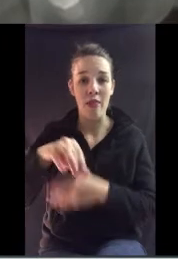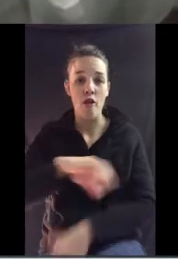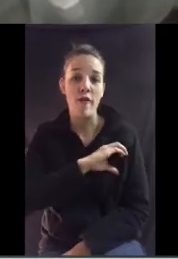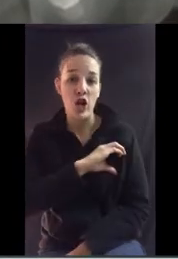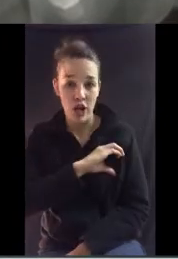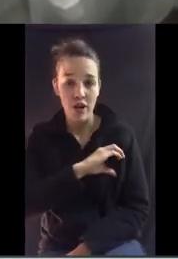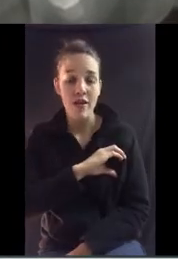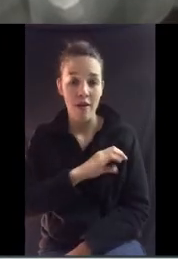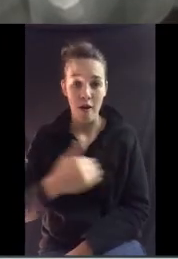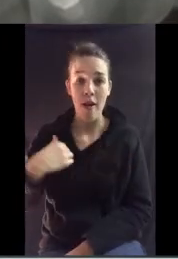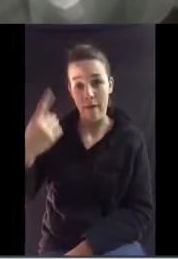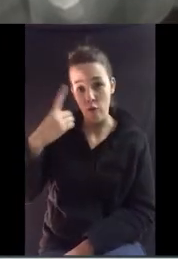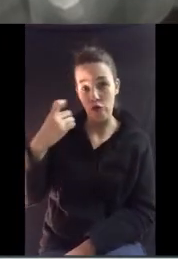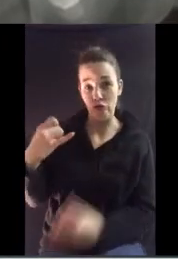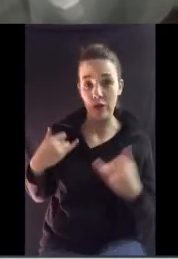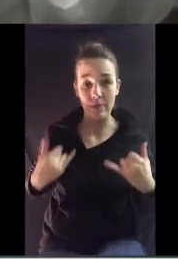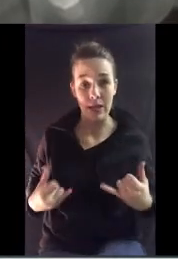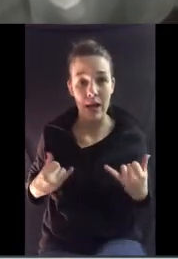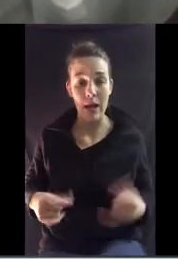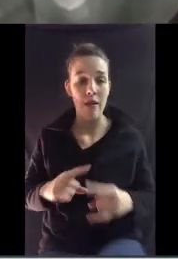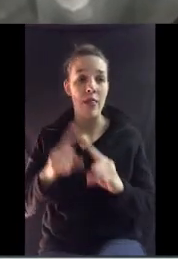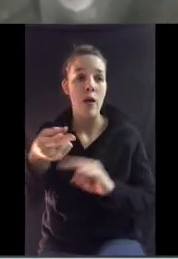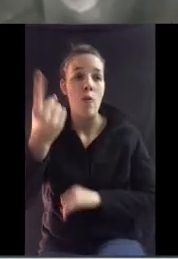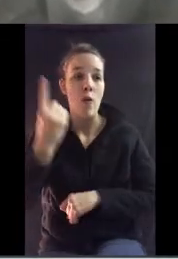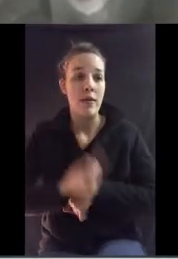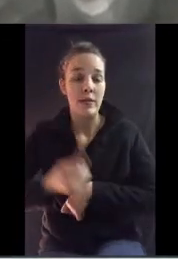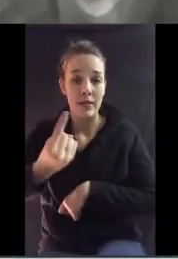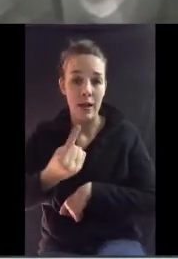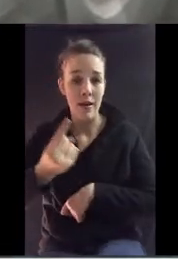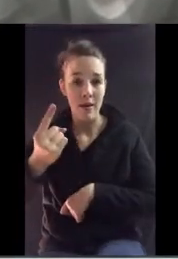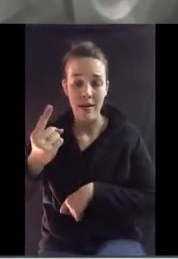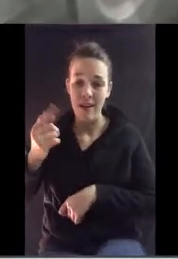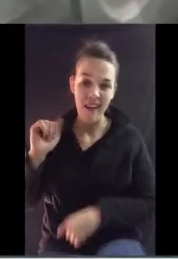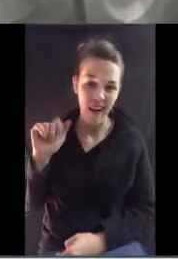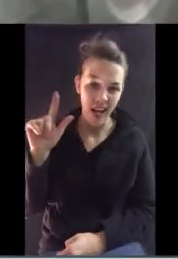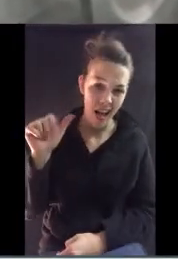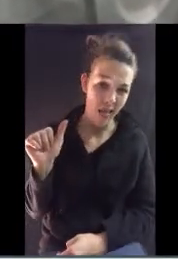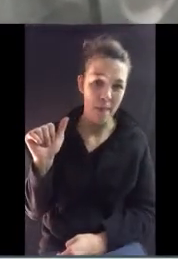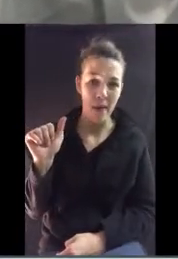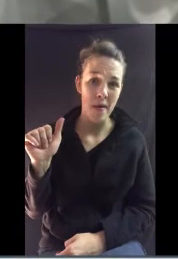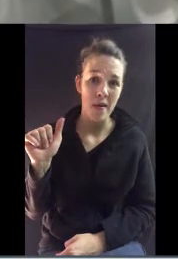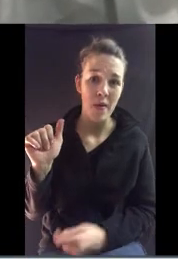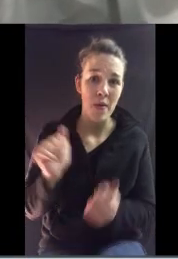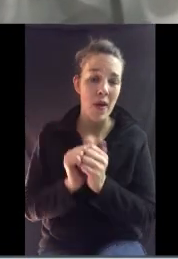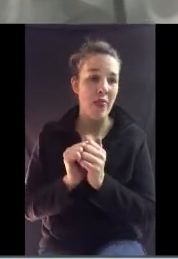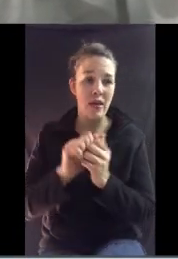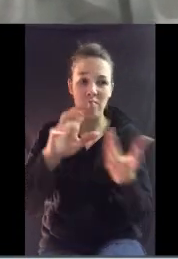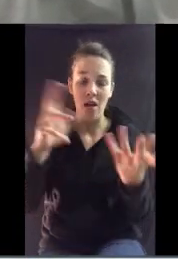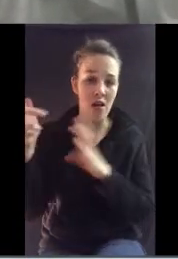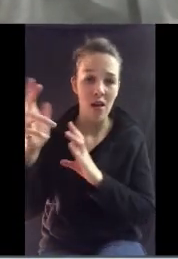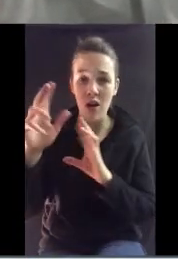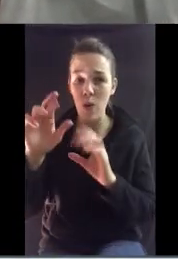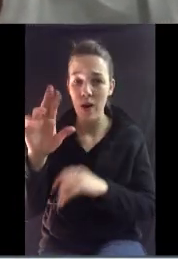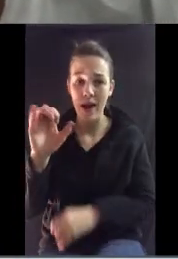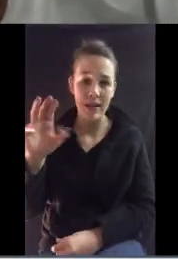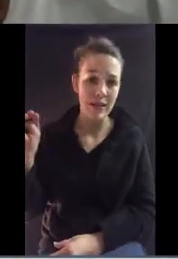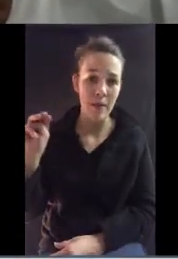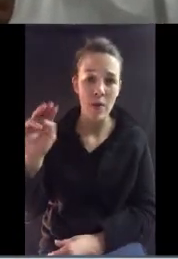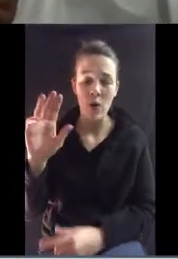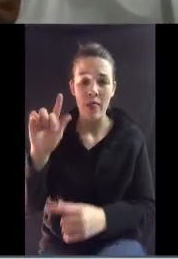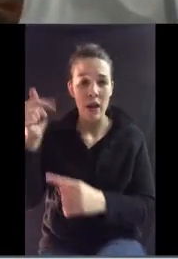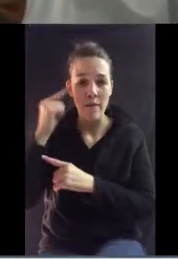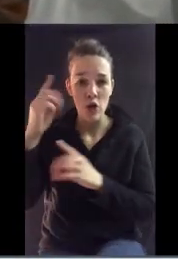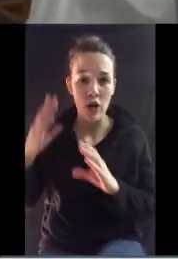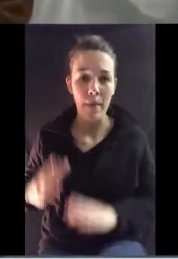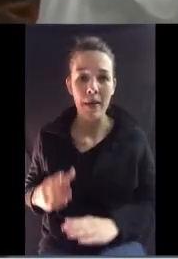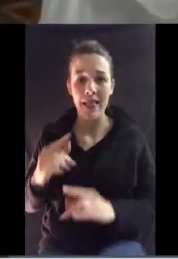but by the content of their character. I have a dream today that one day, down in Alabama, with this vicious